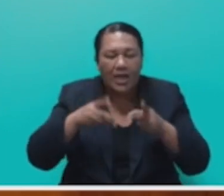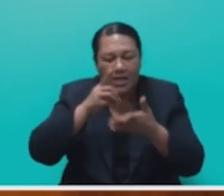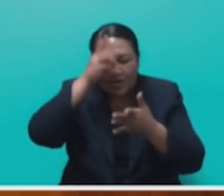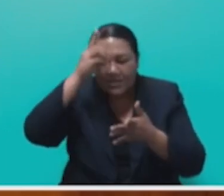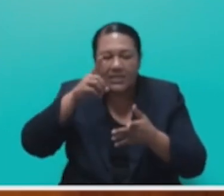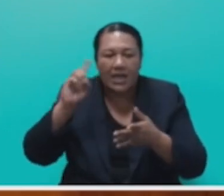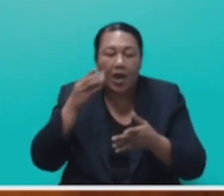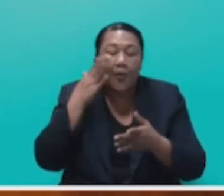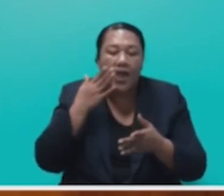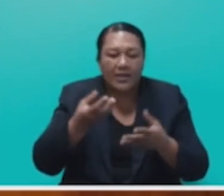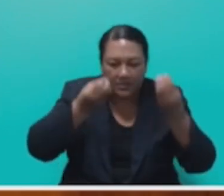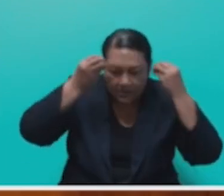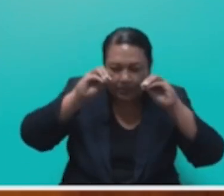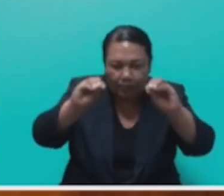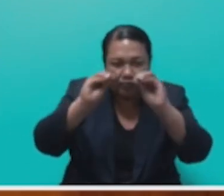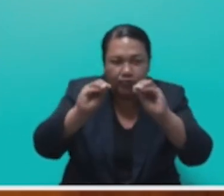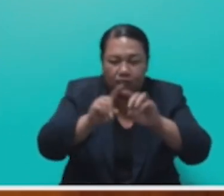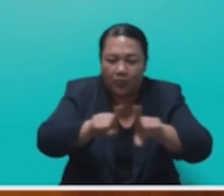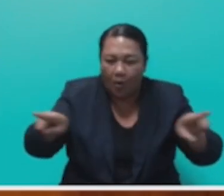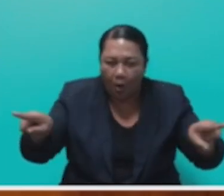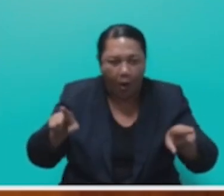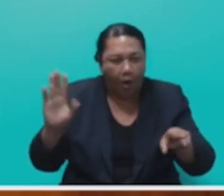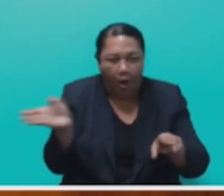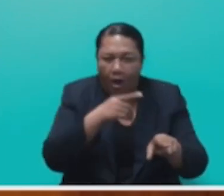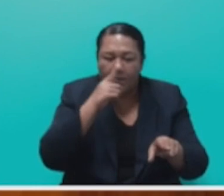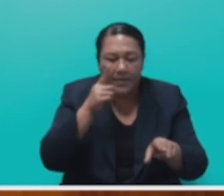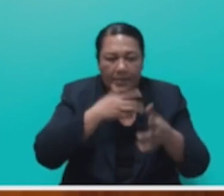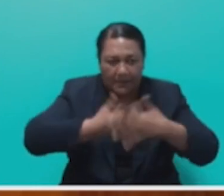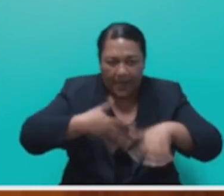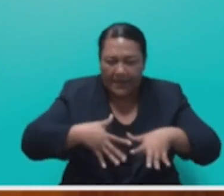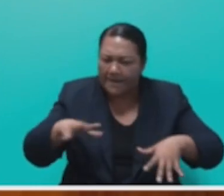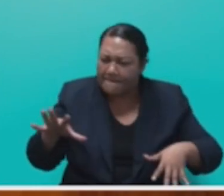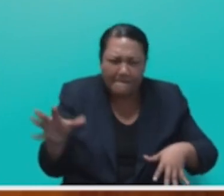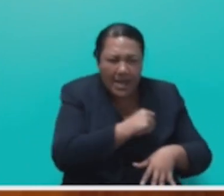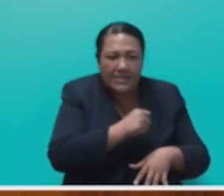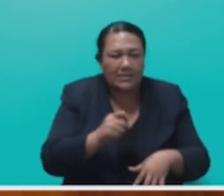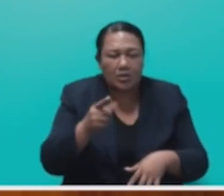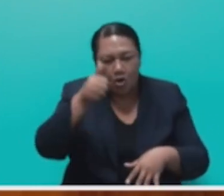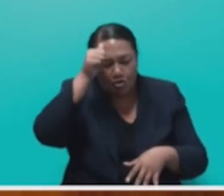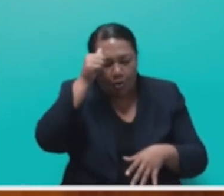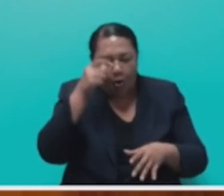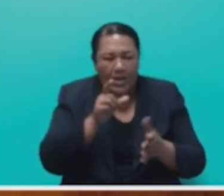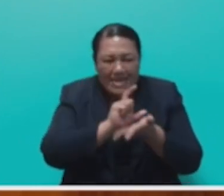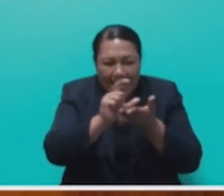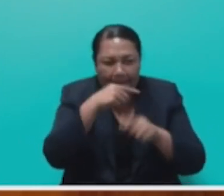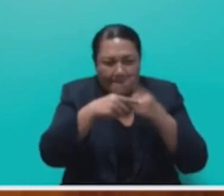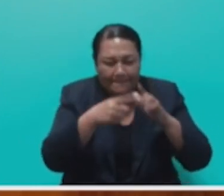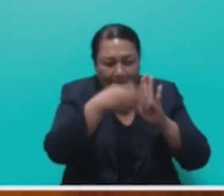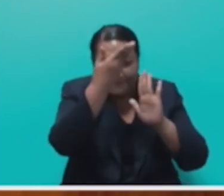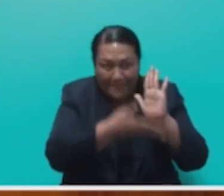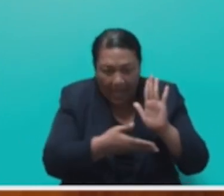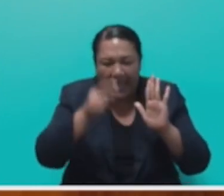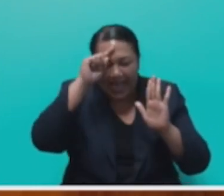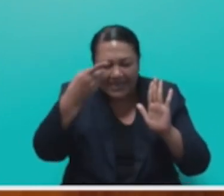of these principles to the public. It is important that everyone, Honourable Speaker, is held accountable, and it is paramount that people understand